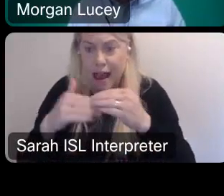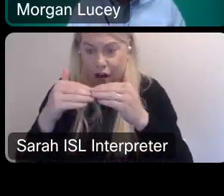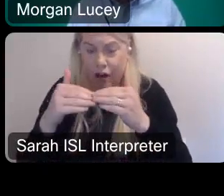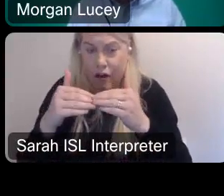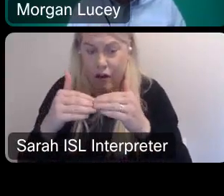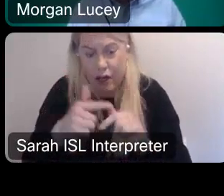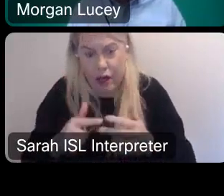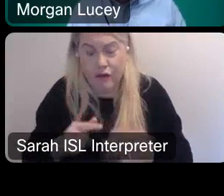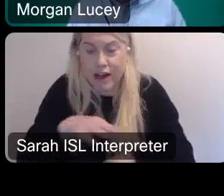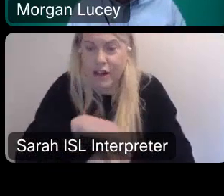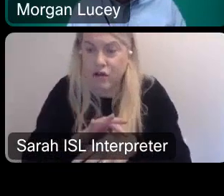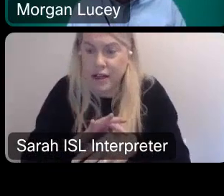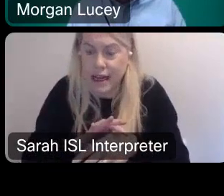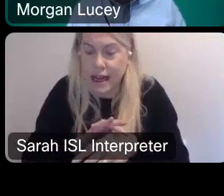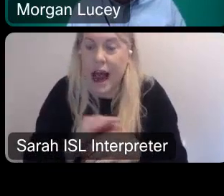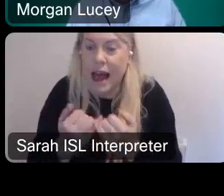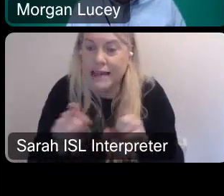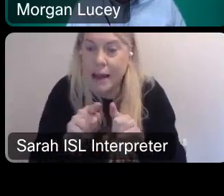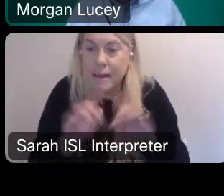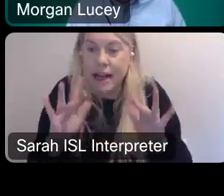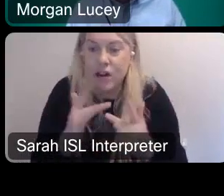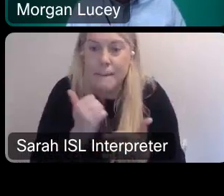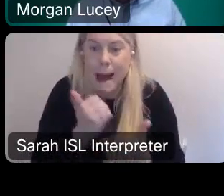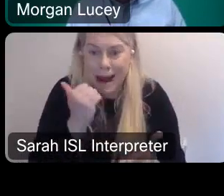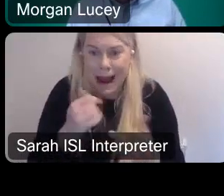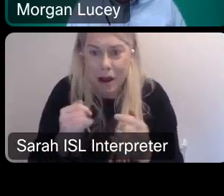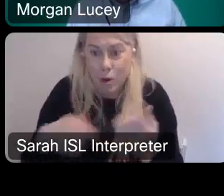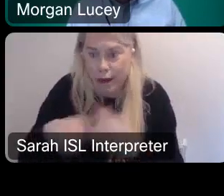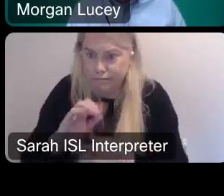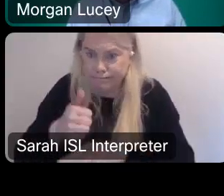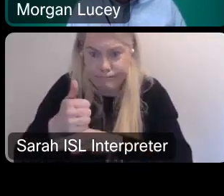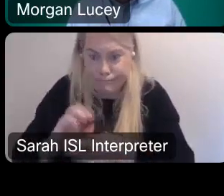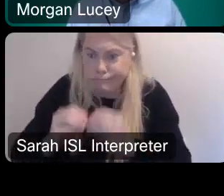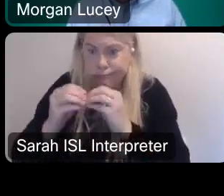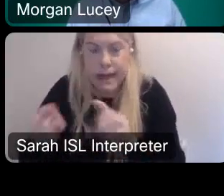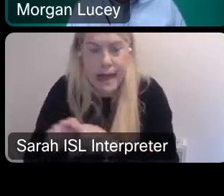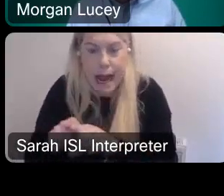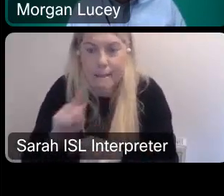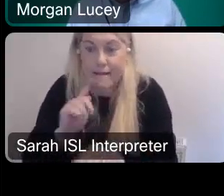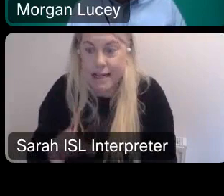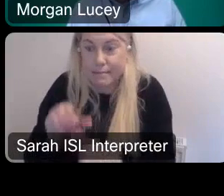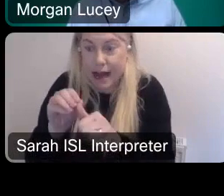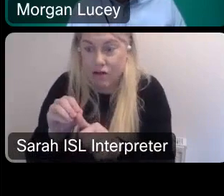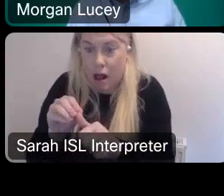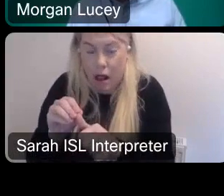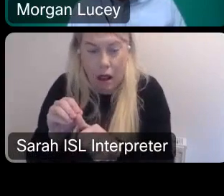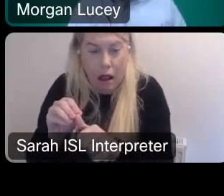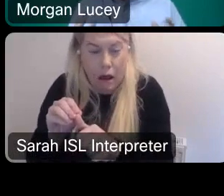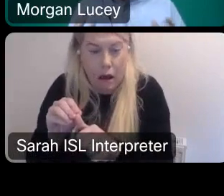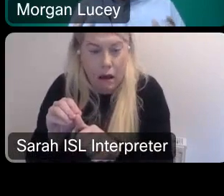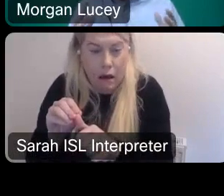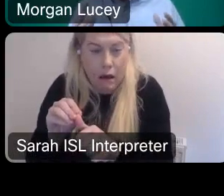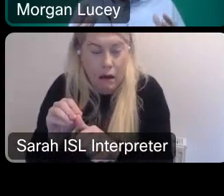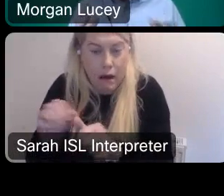internet banking. That's the way we designed it. We have a bespoke system, and the data from those systems